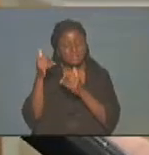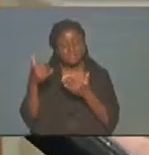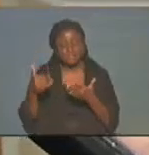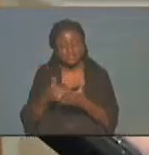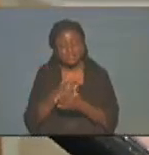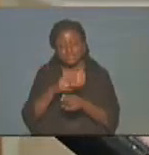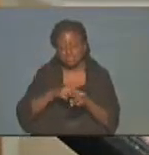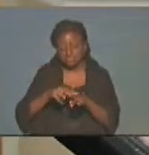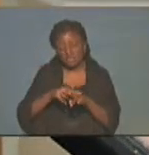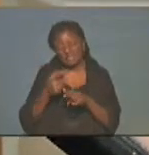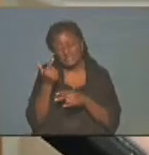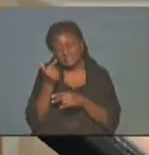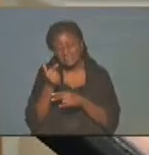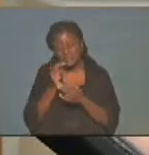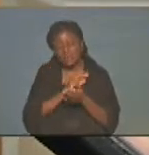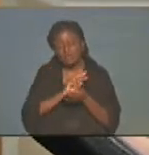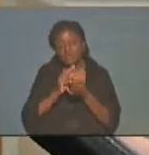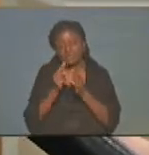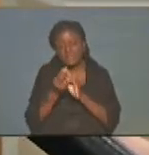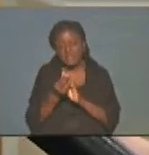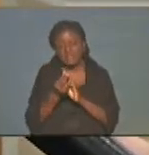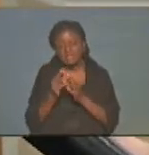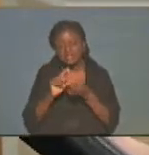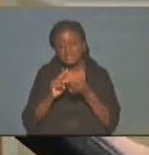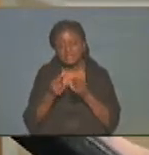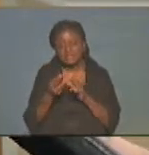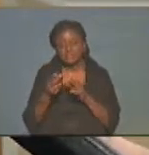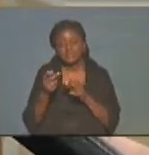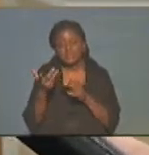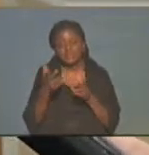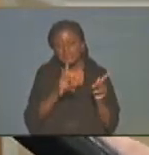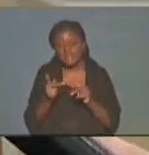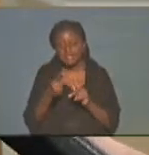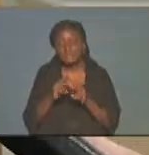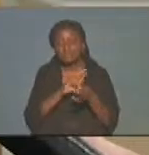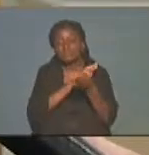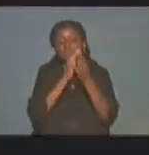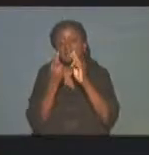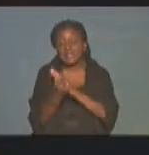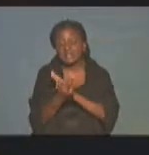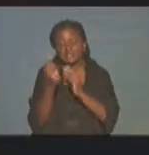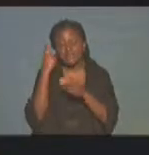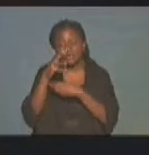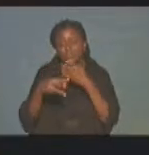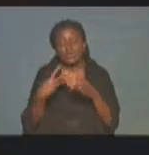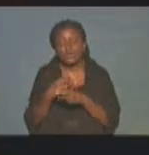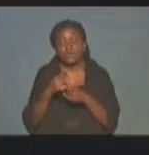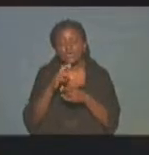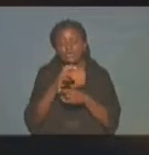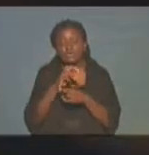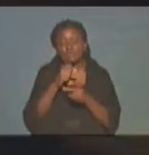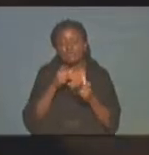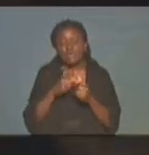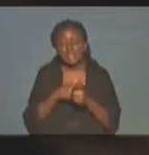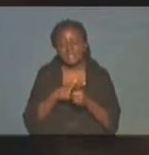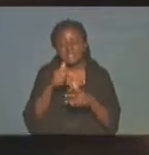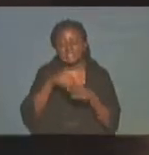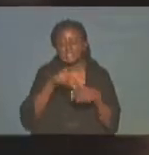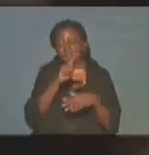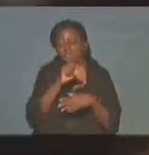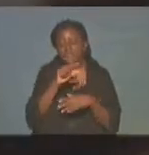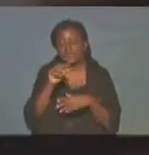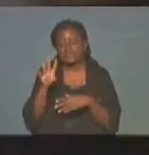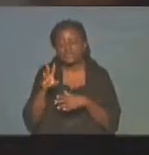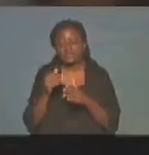getting some minor repairs, which we intend to replace for the World Relays in 2024. And in sailing news, several of the country's top laser